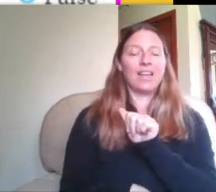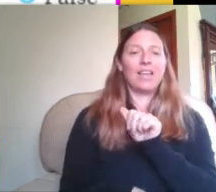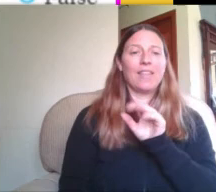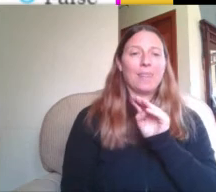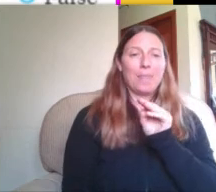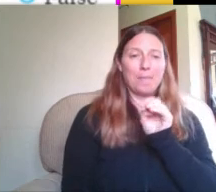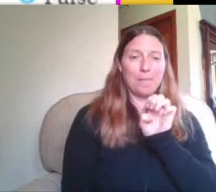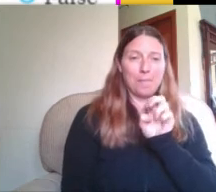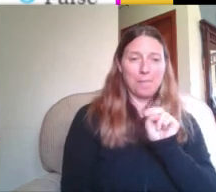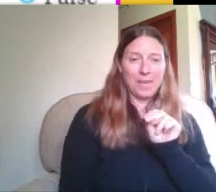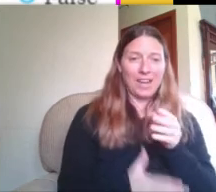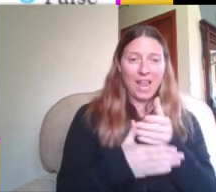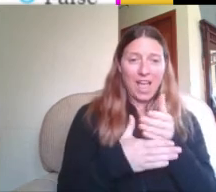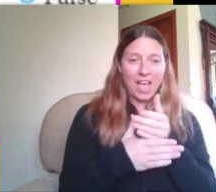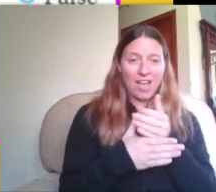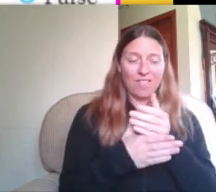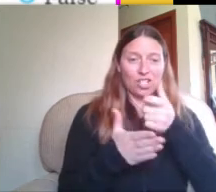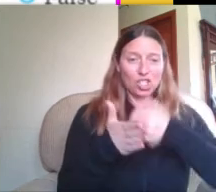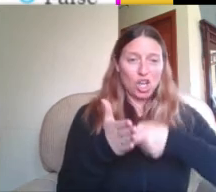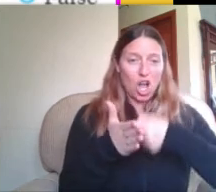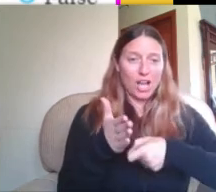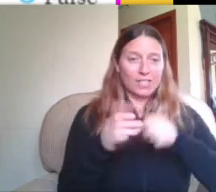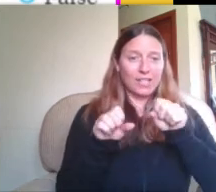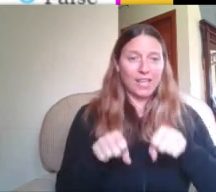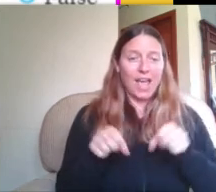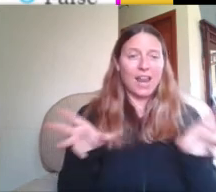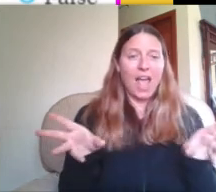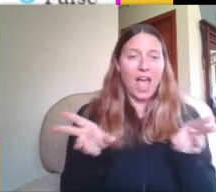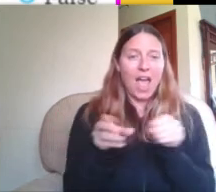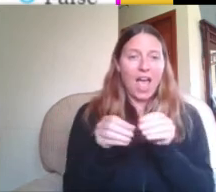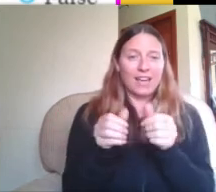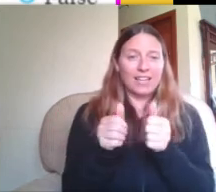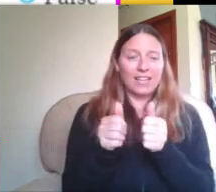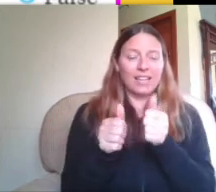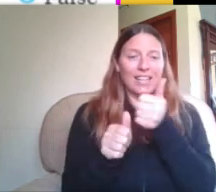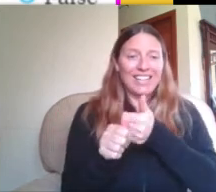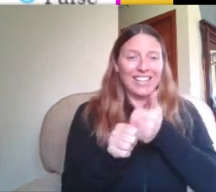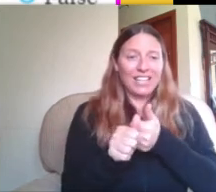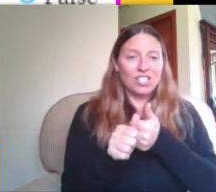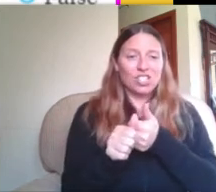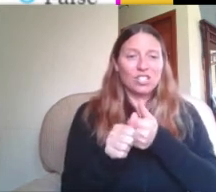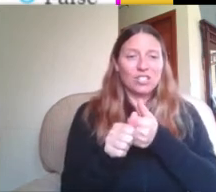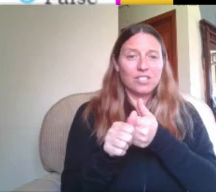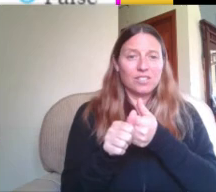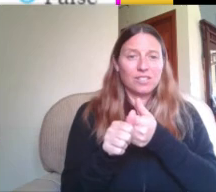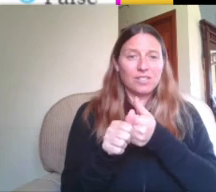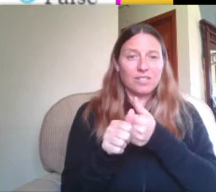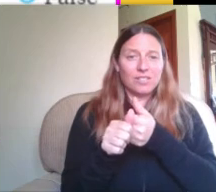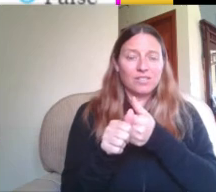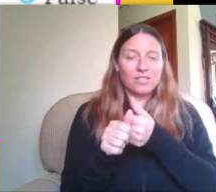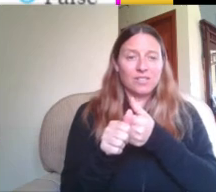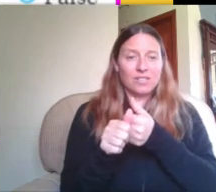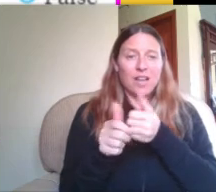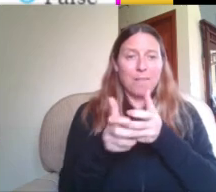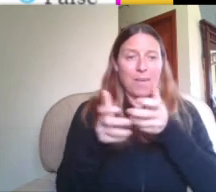of breakfast can be found by adding each of the costs and then dividing by 4.